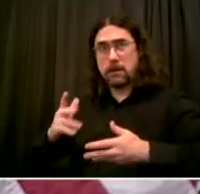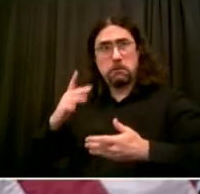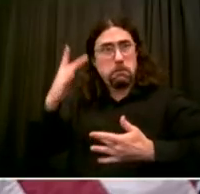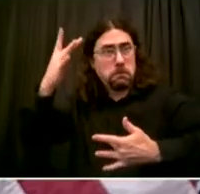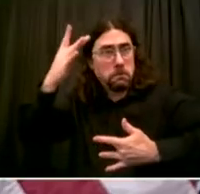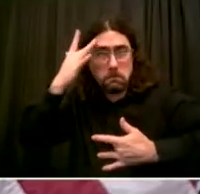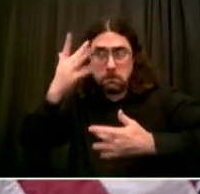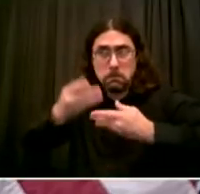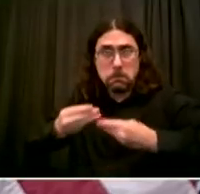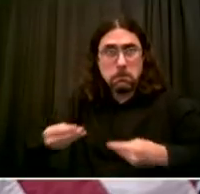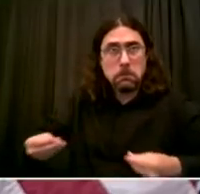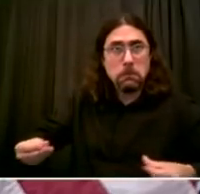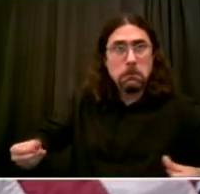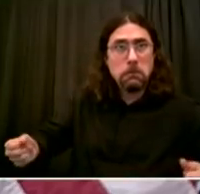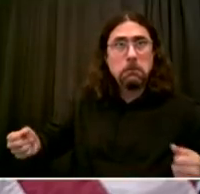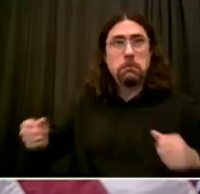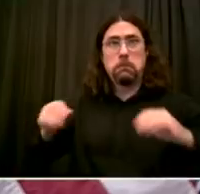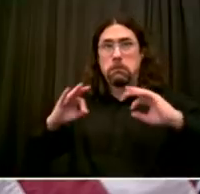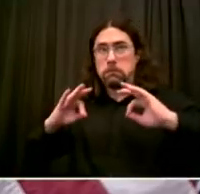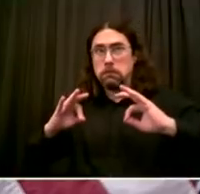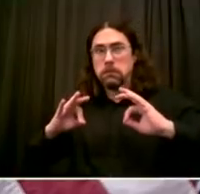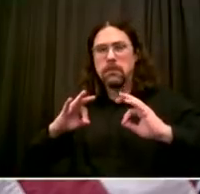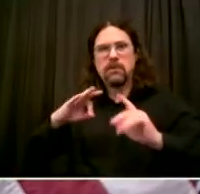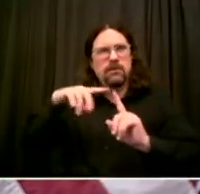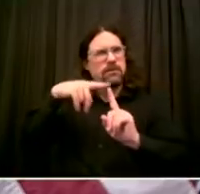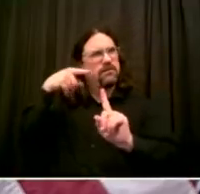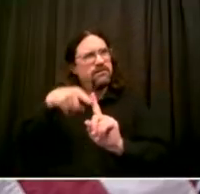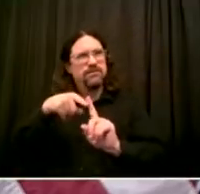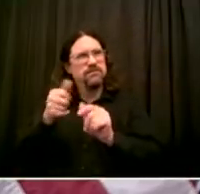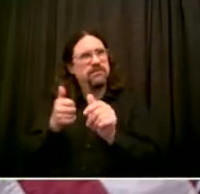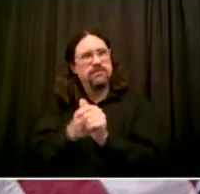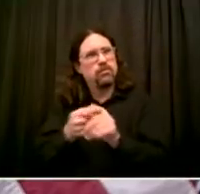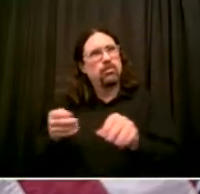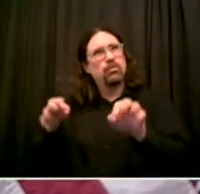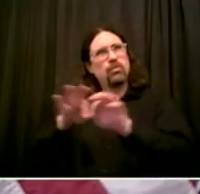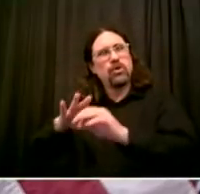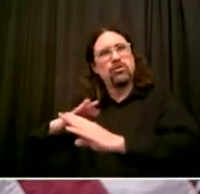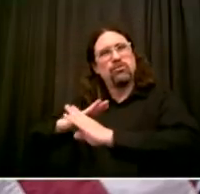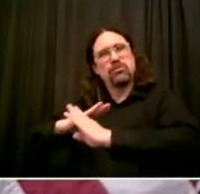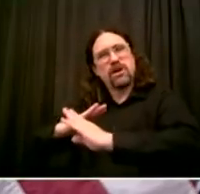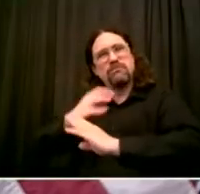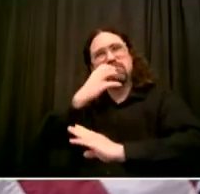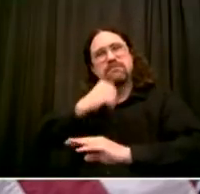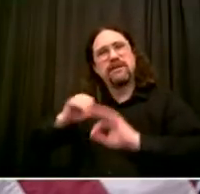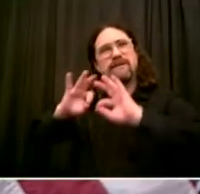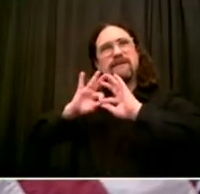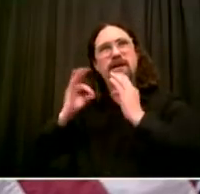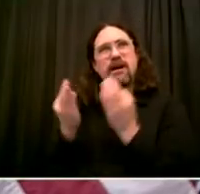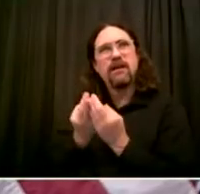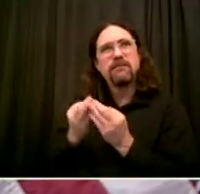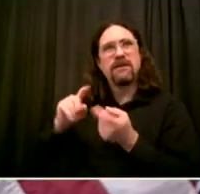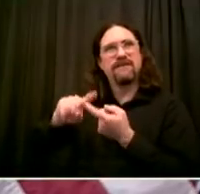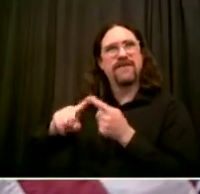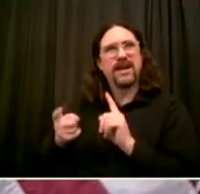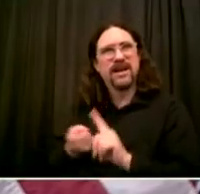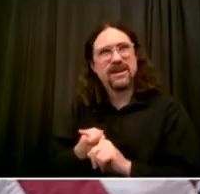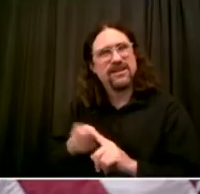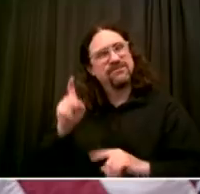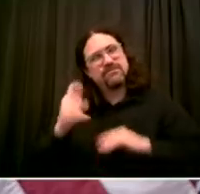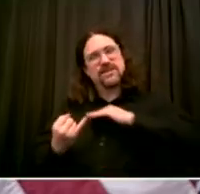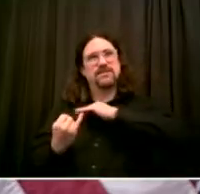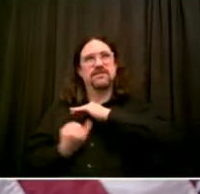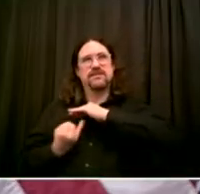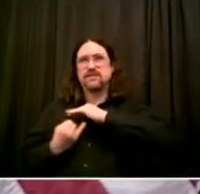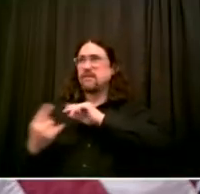spread more throughout the city. So everyone has a responsibility here when they're in that situation to think about